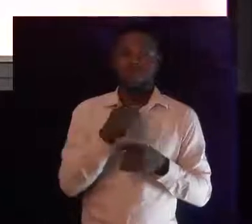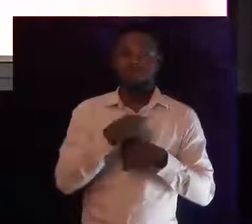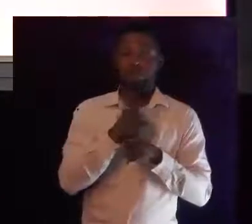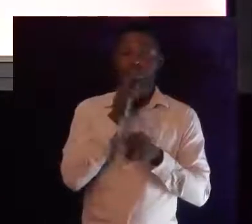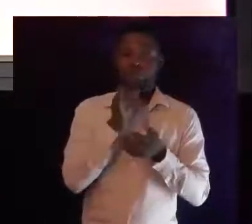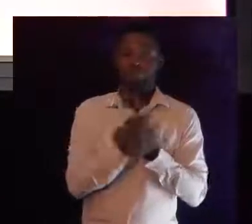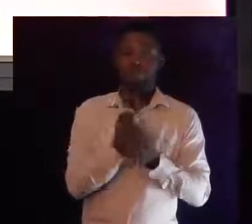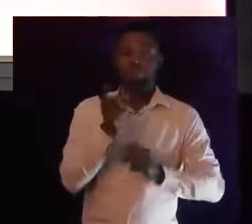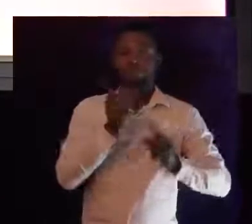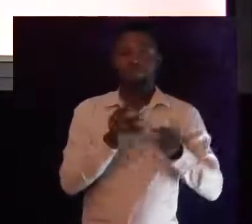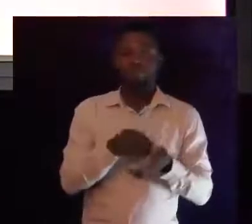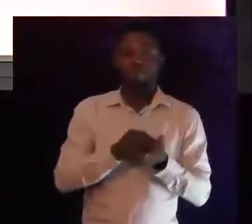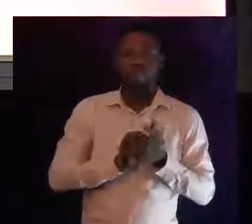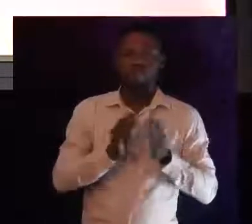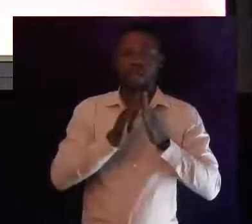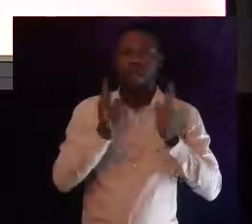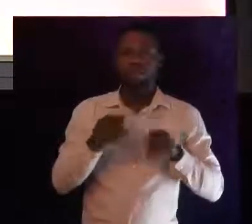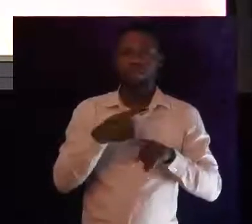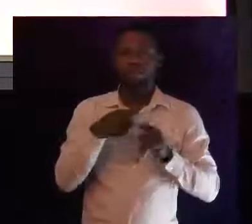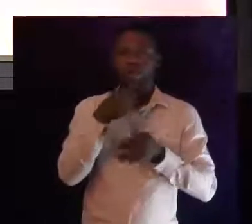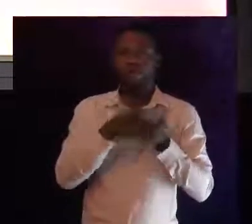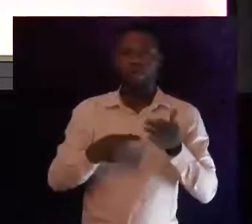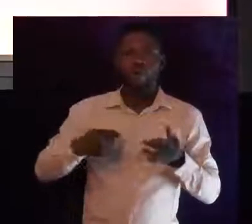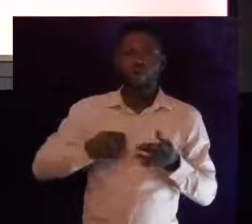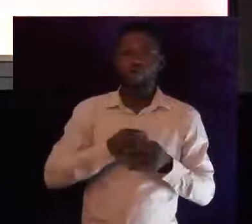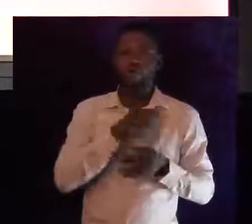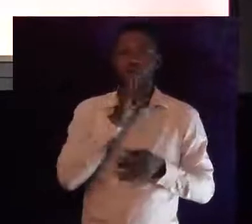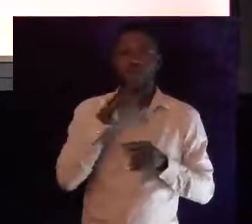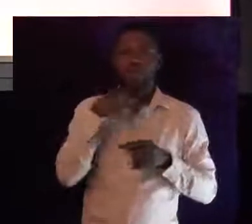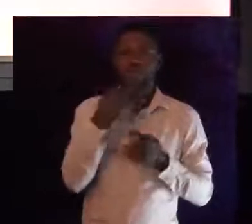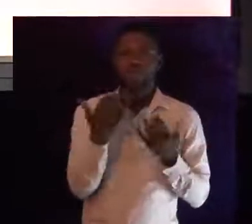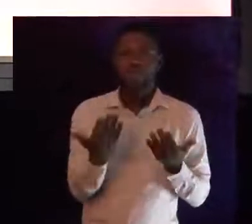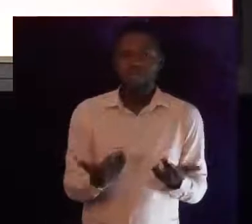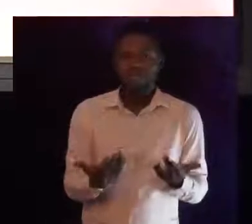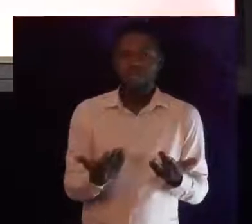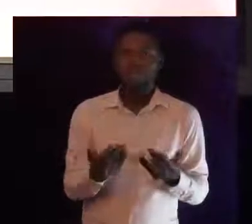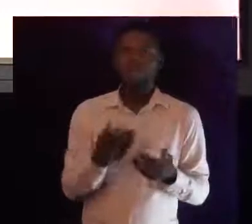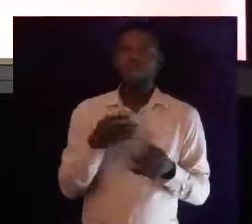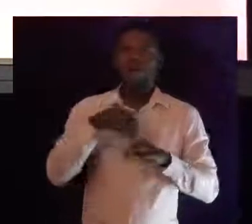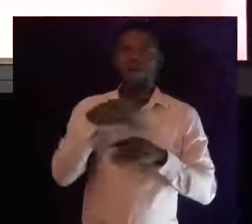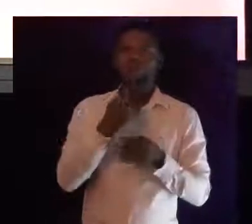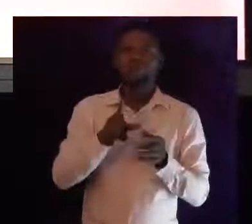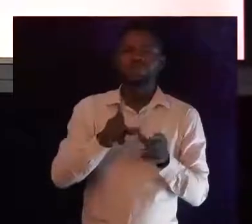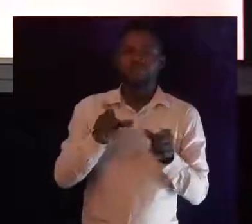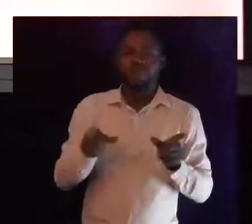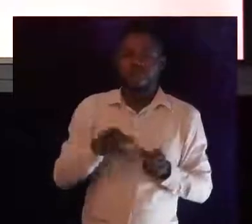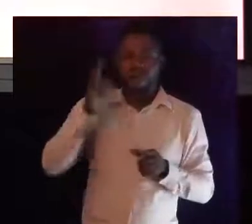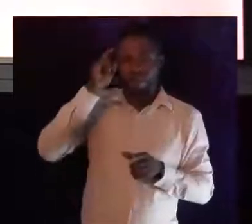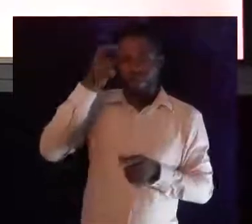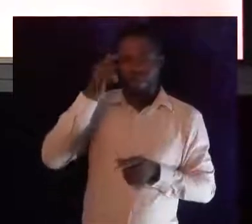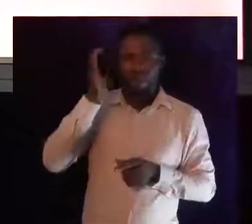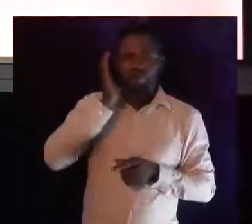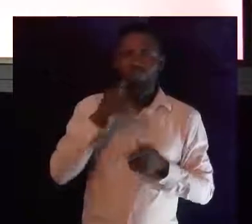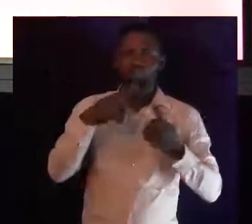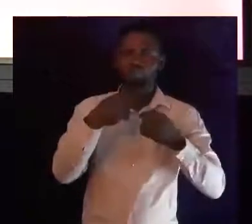in ensuring that people own houses. But what we are saying here is at the local government level too, they should step up their